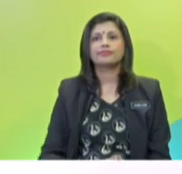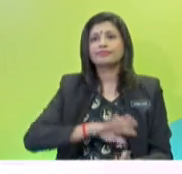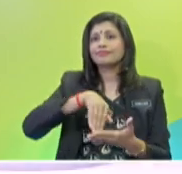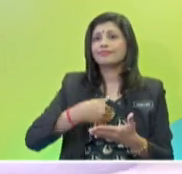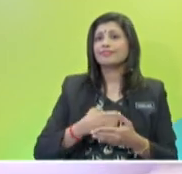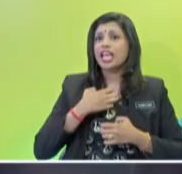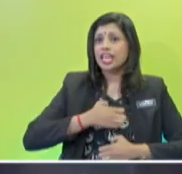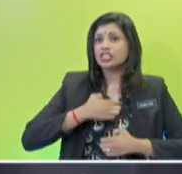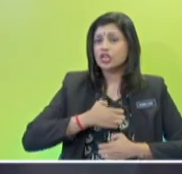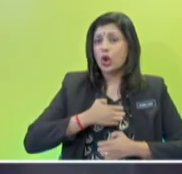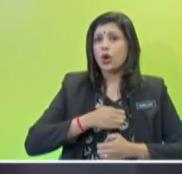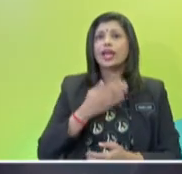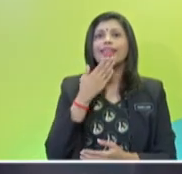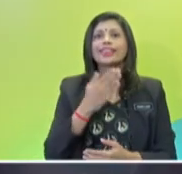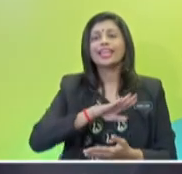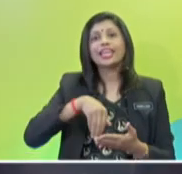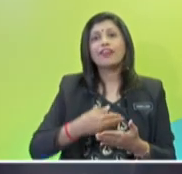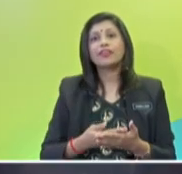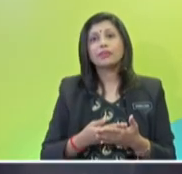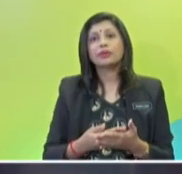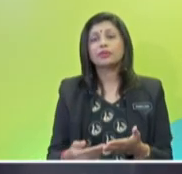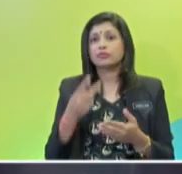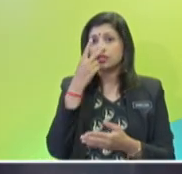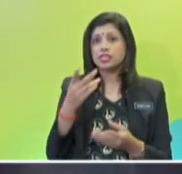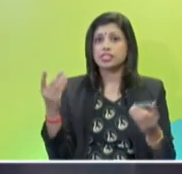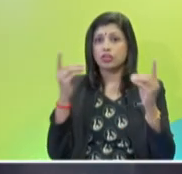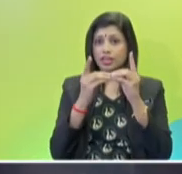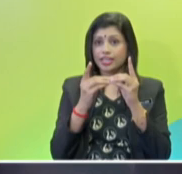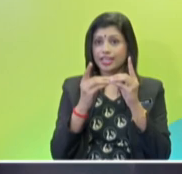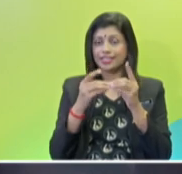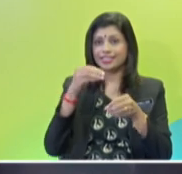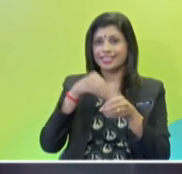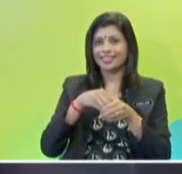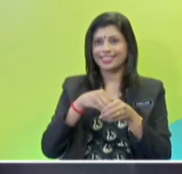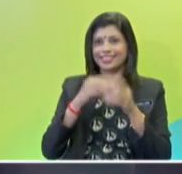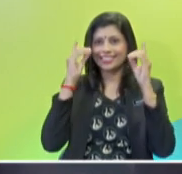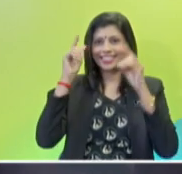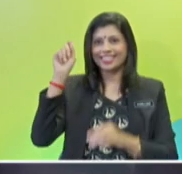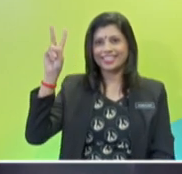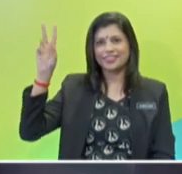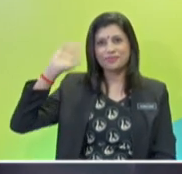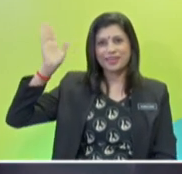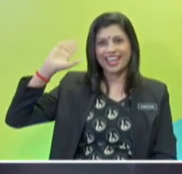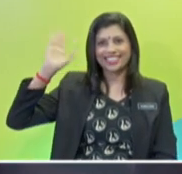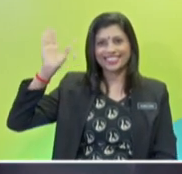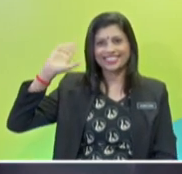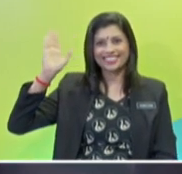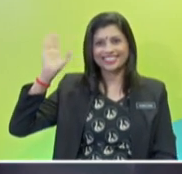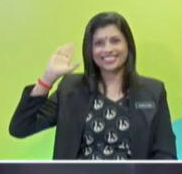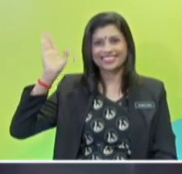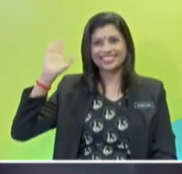Yes! Okay, thank you everyone. We will see you again here on slot Tahap 2, EduwebTV KPM. Bye everybody!